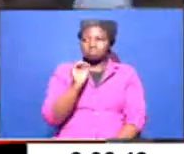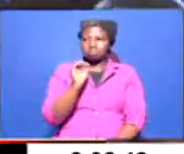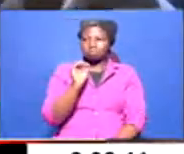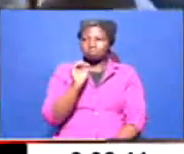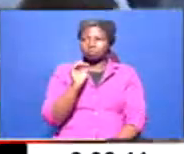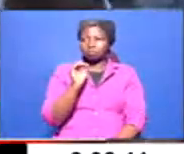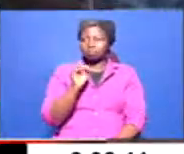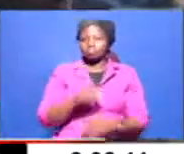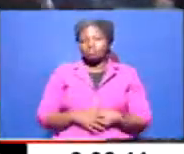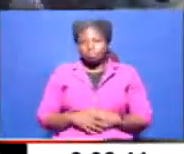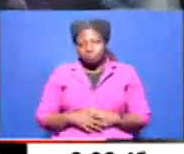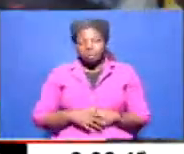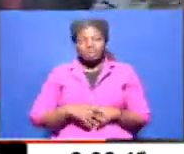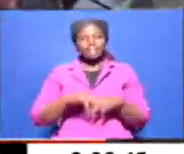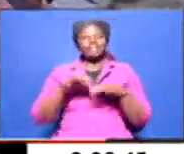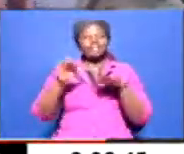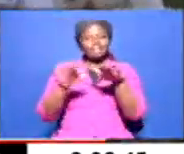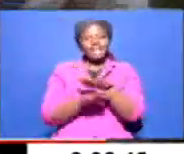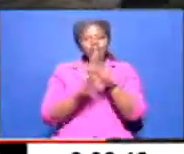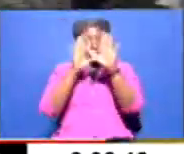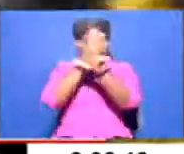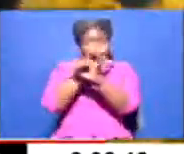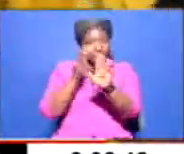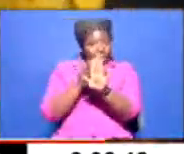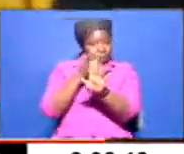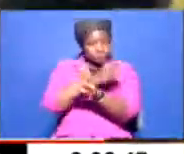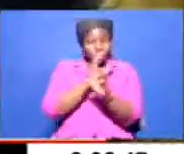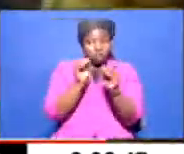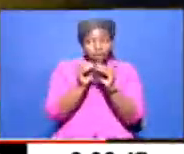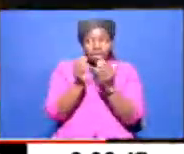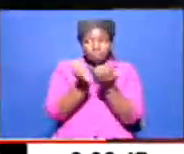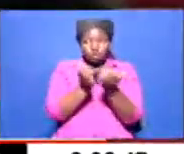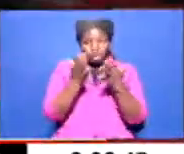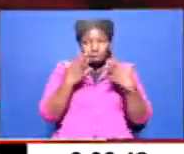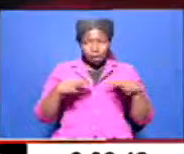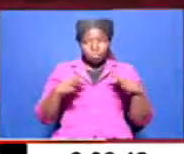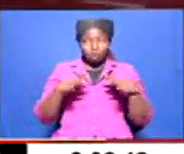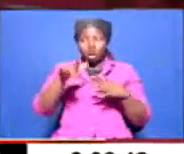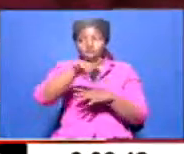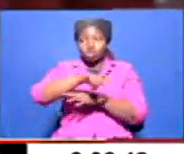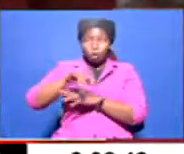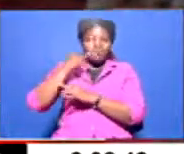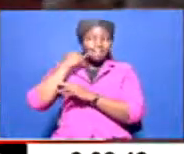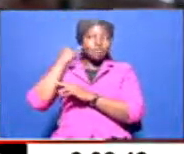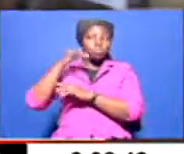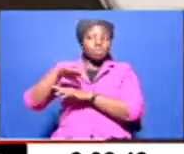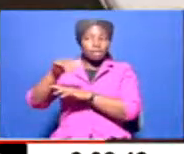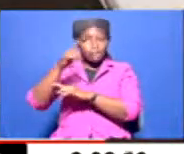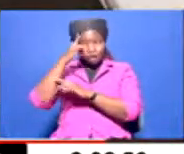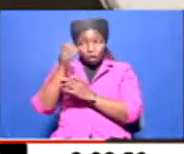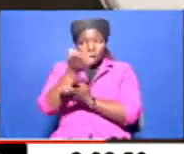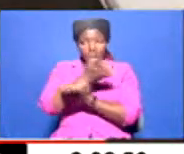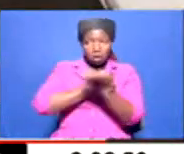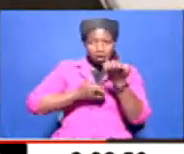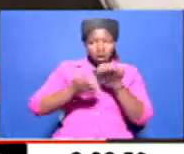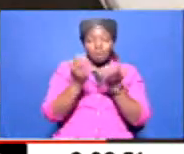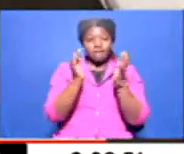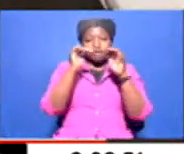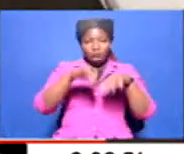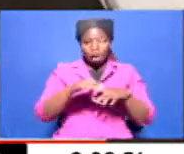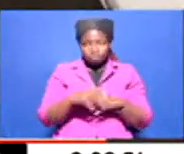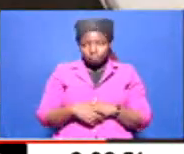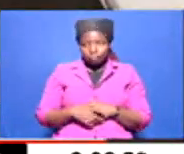Earlier, the Deputy President William Ruto met traders and locals in Nakuru town for an economic forum. Whenever we